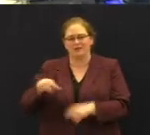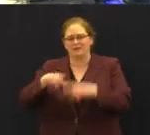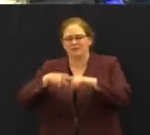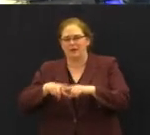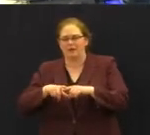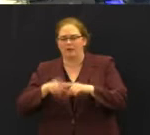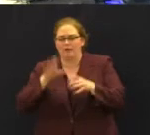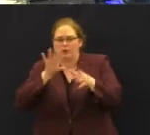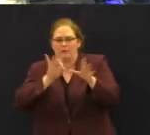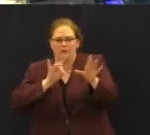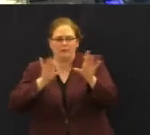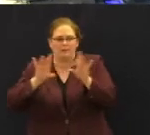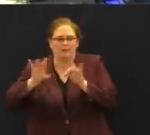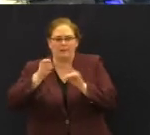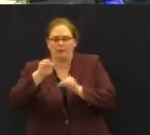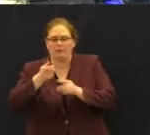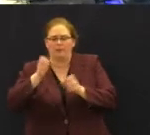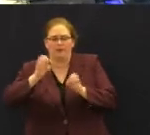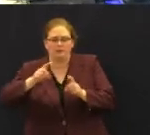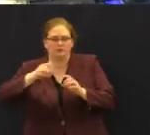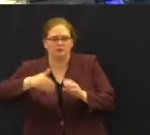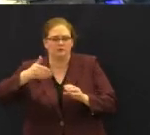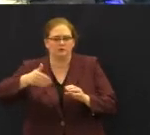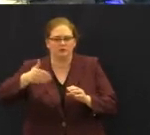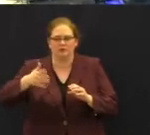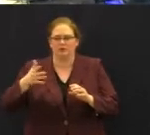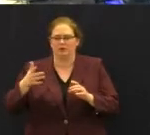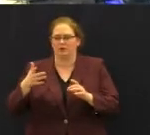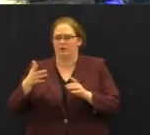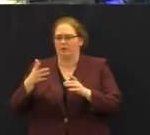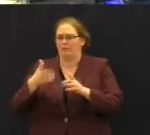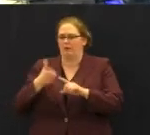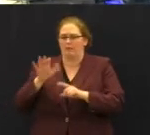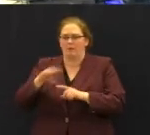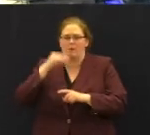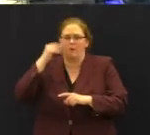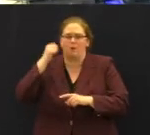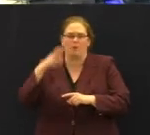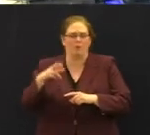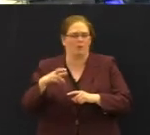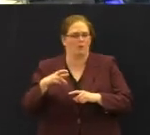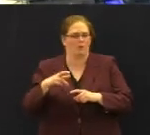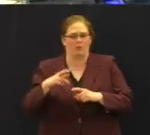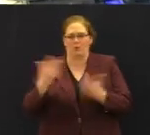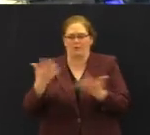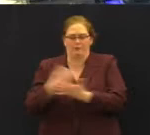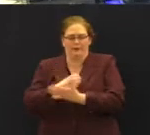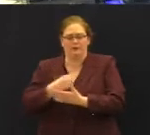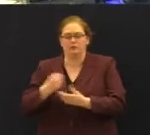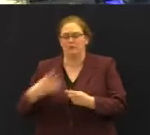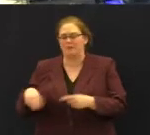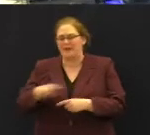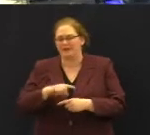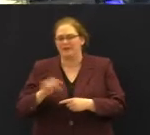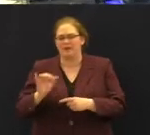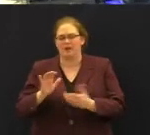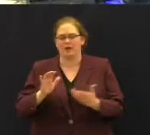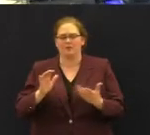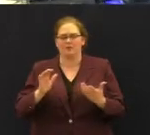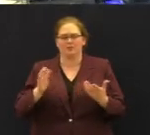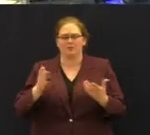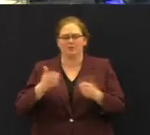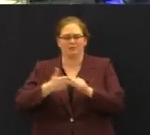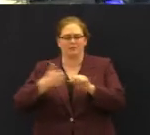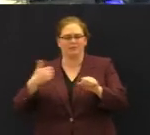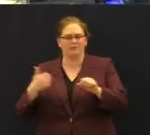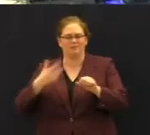bit of education that they got from being in the home or for wherever they could get it. So a lot of them are like behind because of their